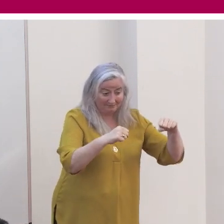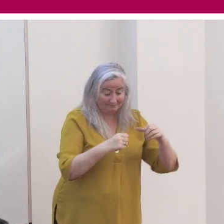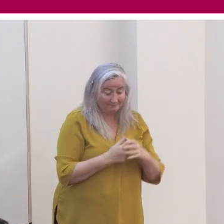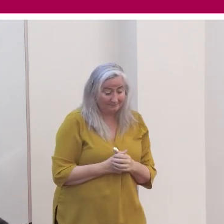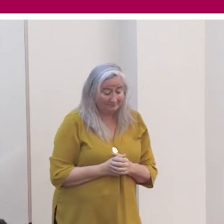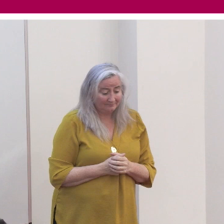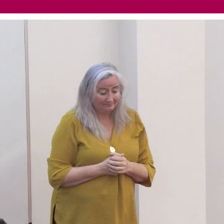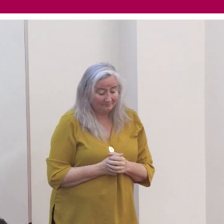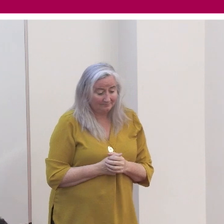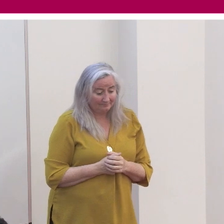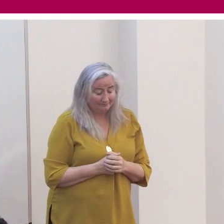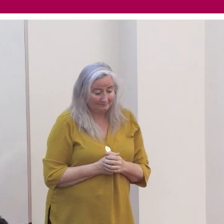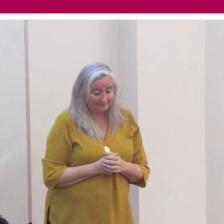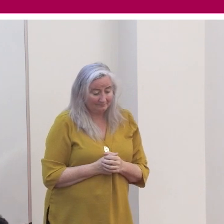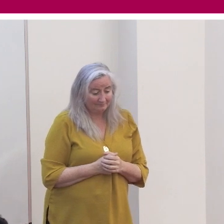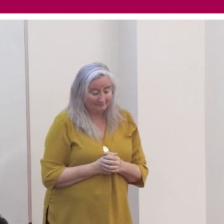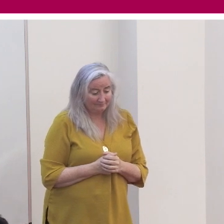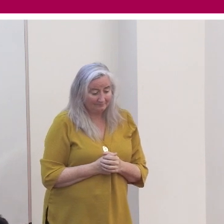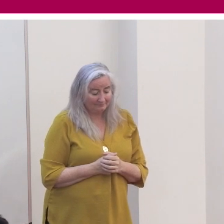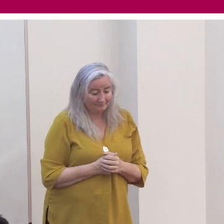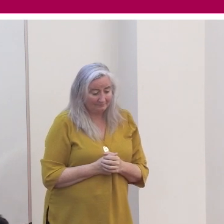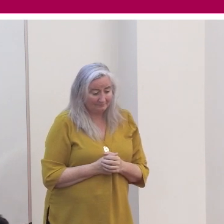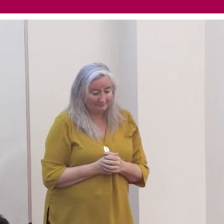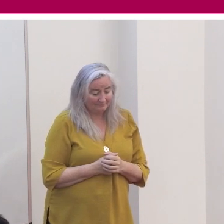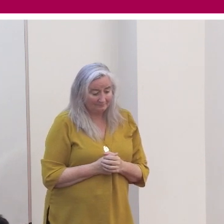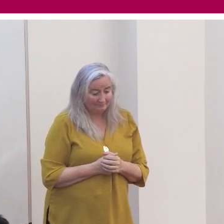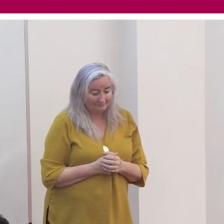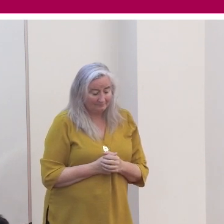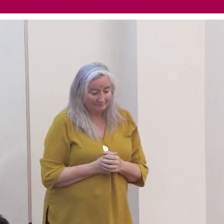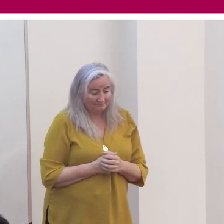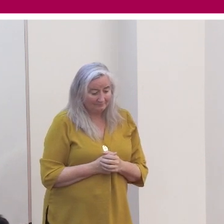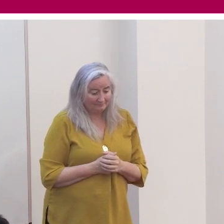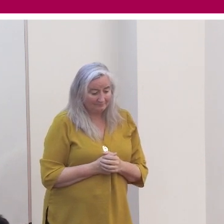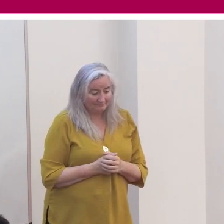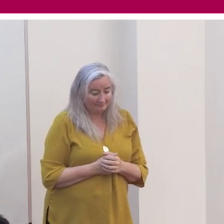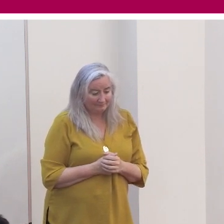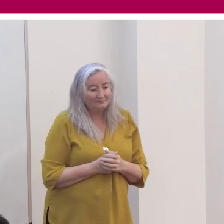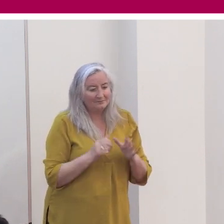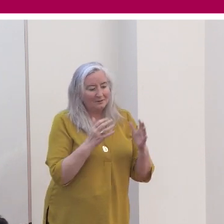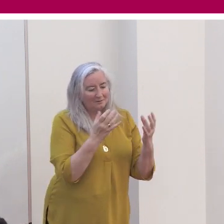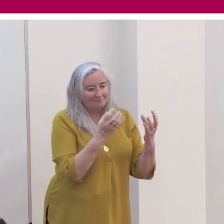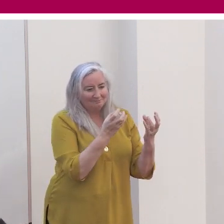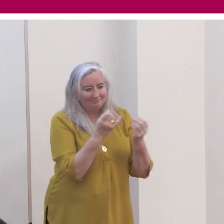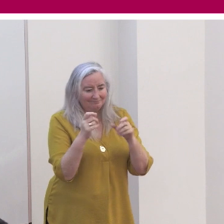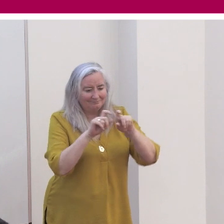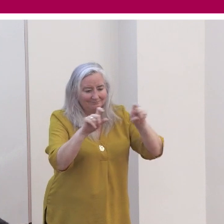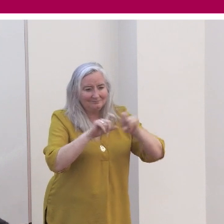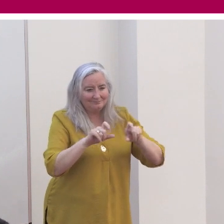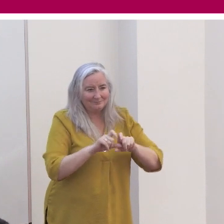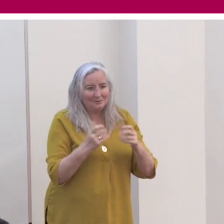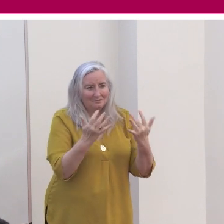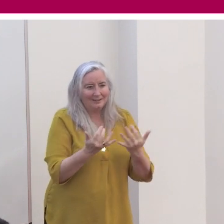at disability as a personal characteristic that made them more vulnerable to